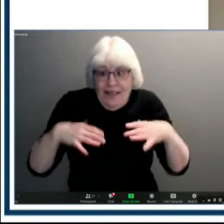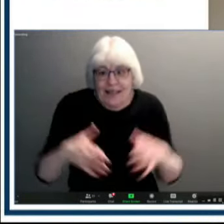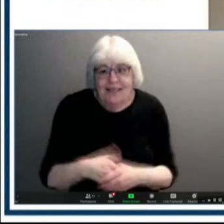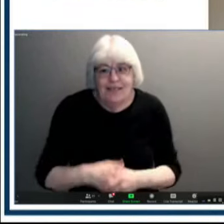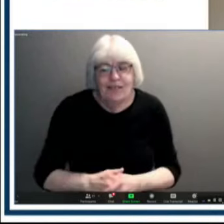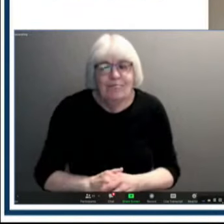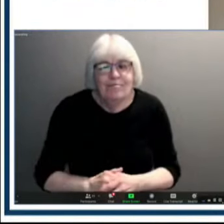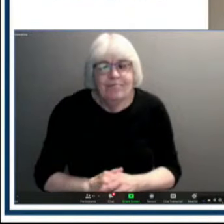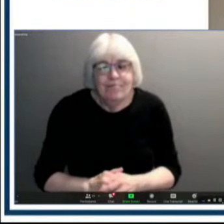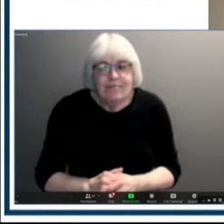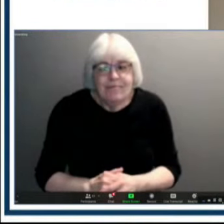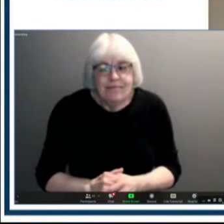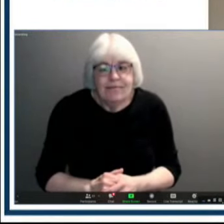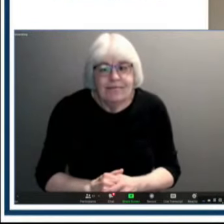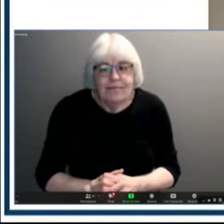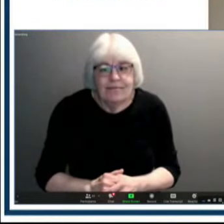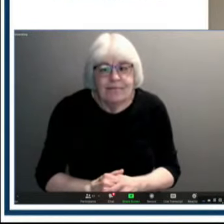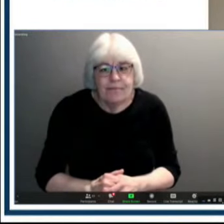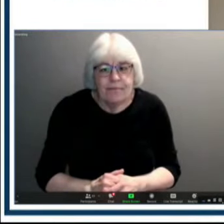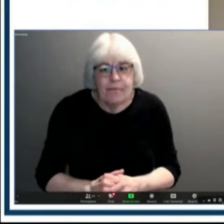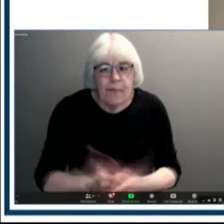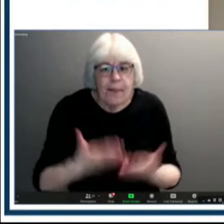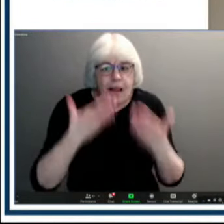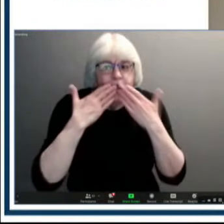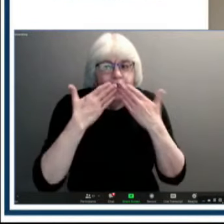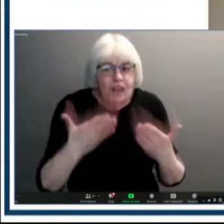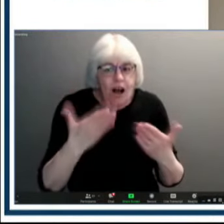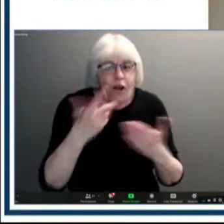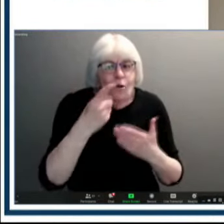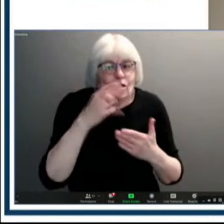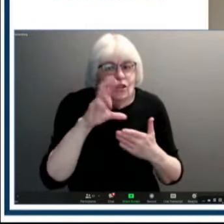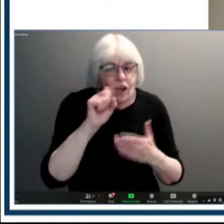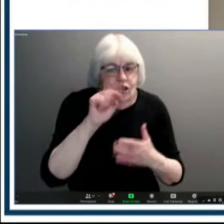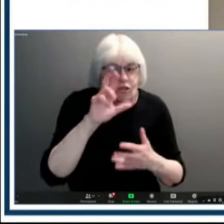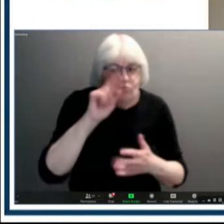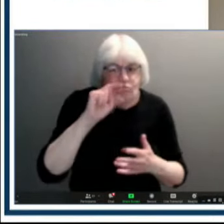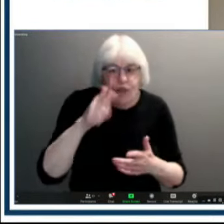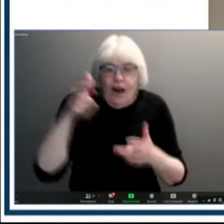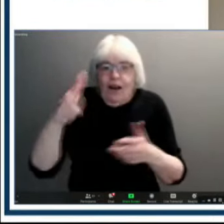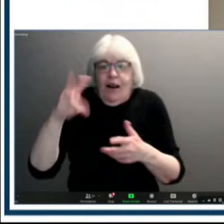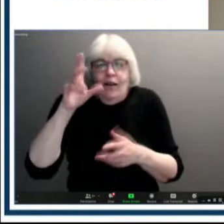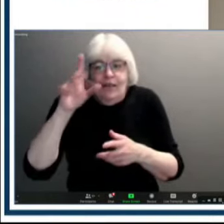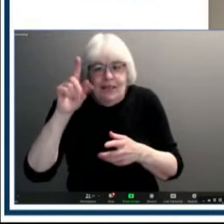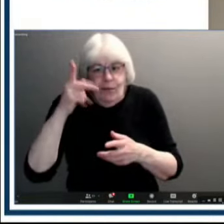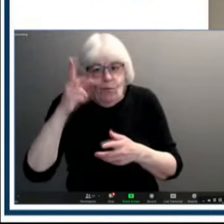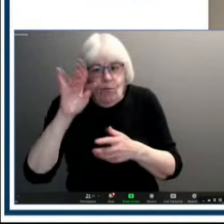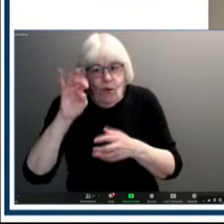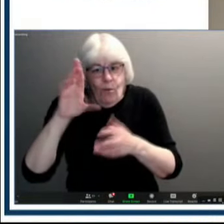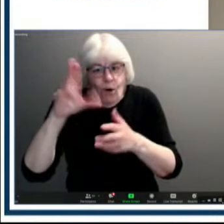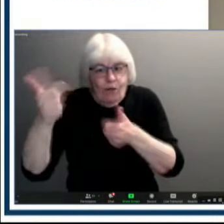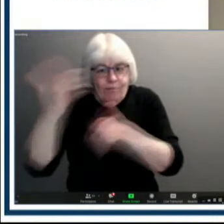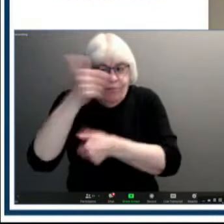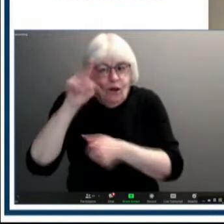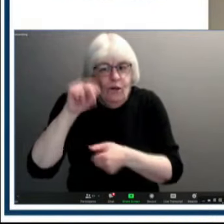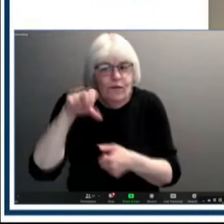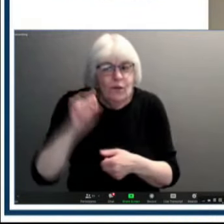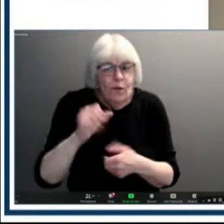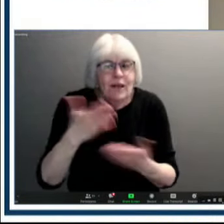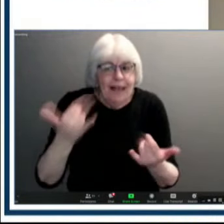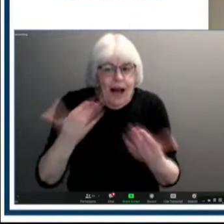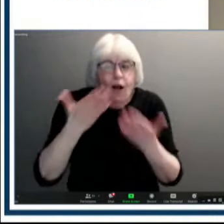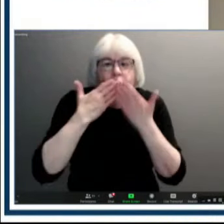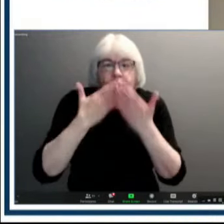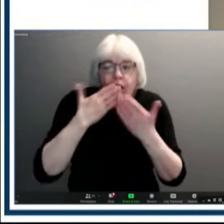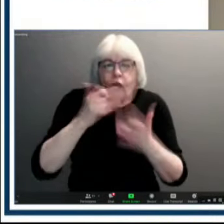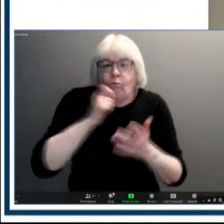Thank you, Dr. Strang, and thank you, Premier. We'll now take questions from reporters. We have a number of reporters on the line, so we'll do our best to get